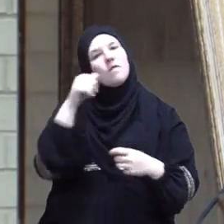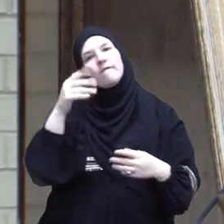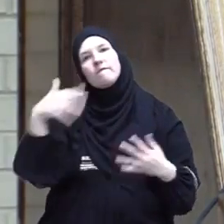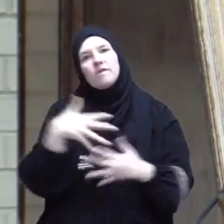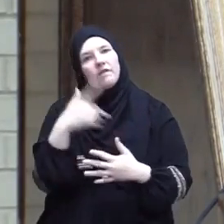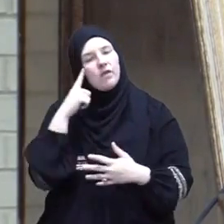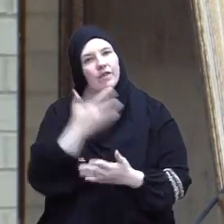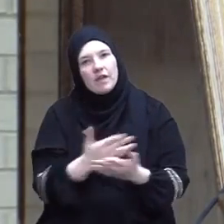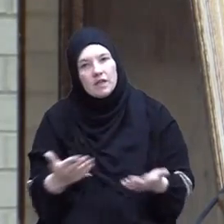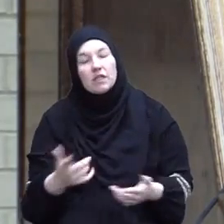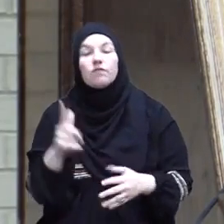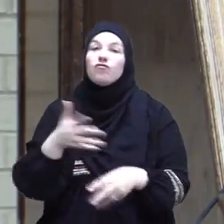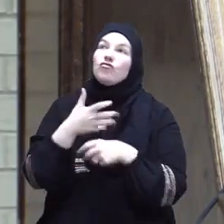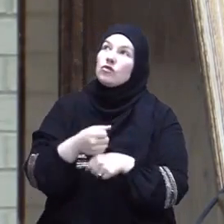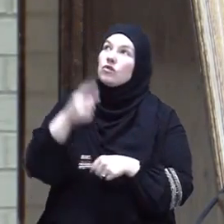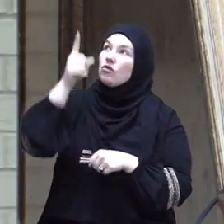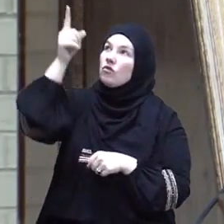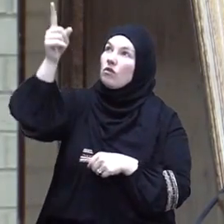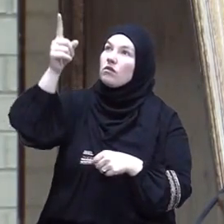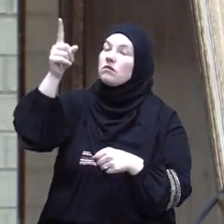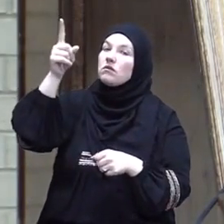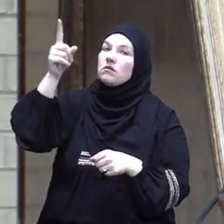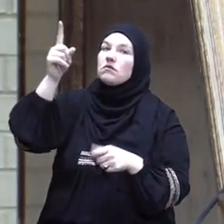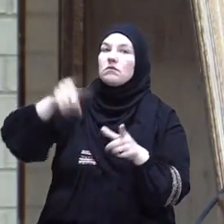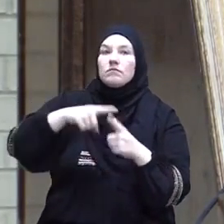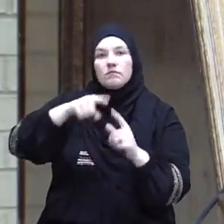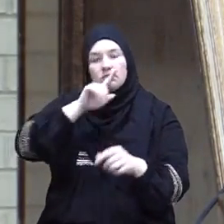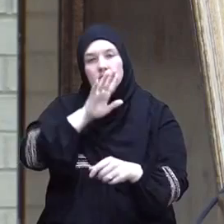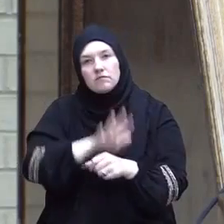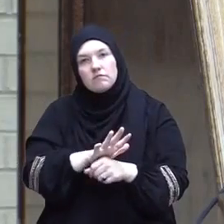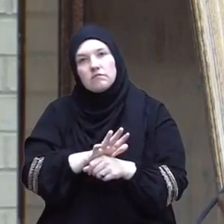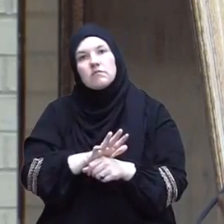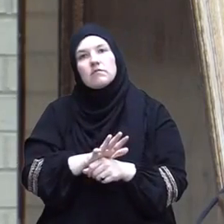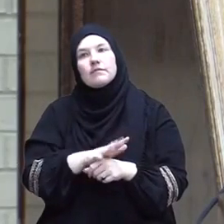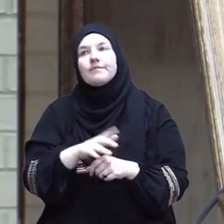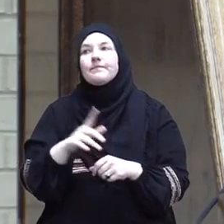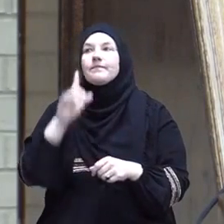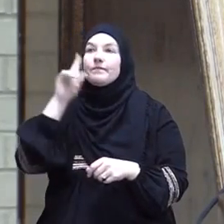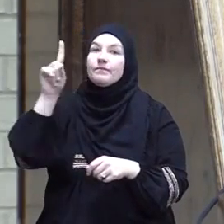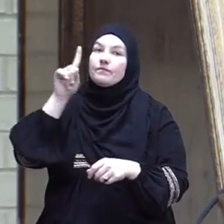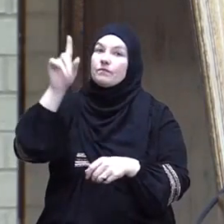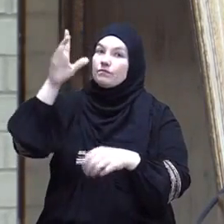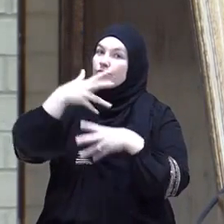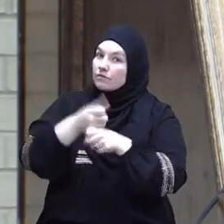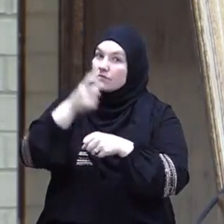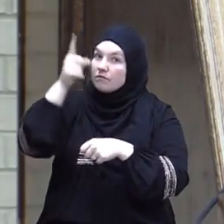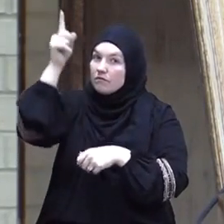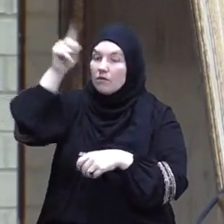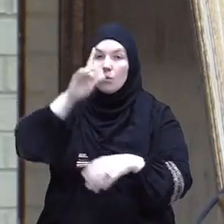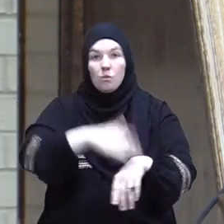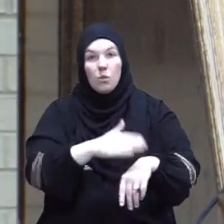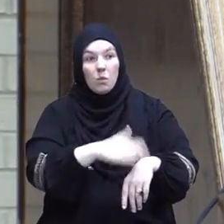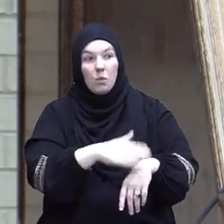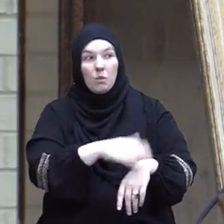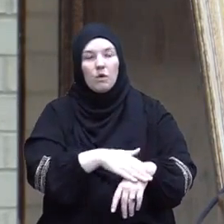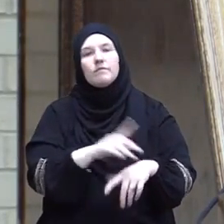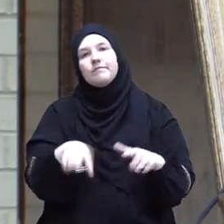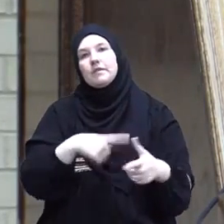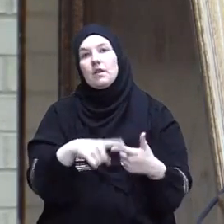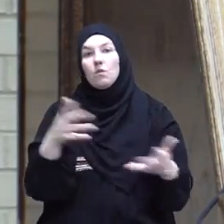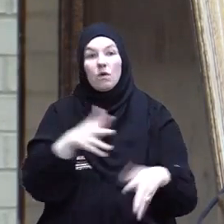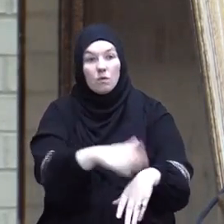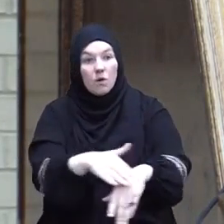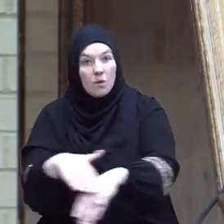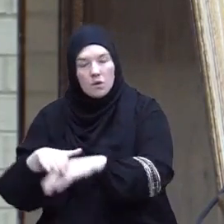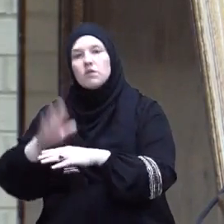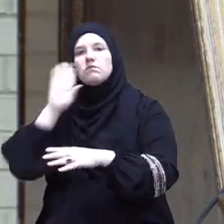you trust Allah's promise, you work for it. If you believe and trust Allah's warning, you get away from what He warns